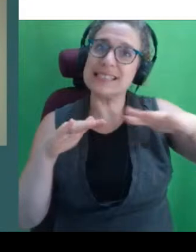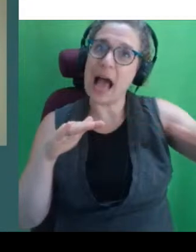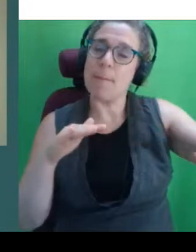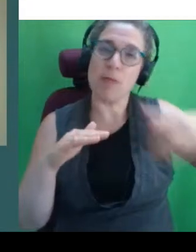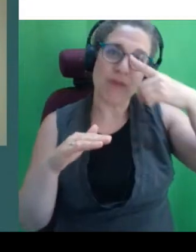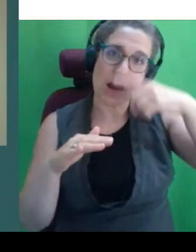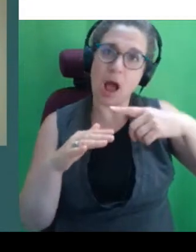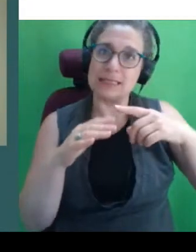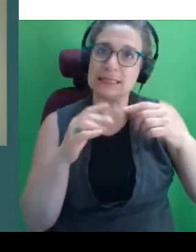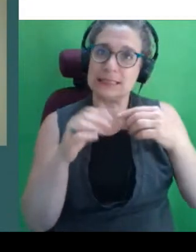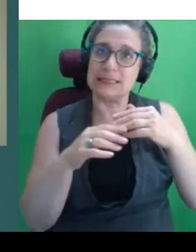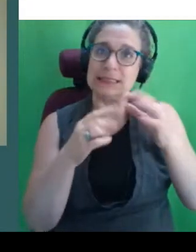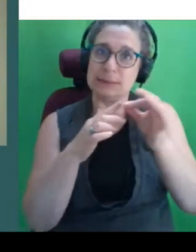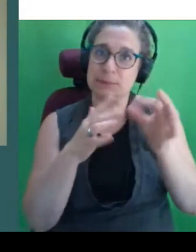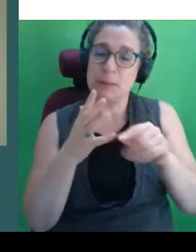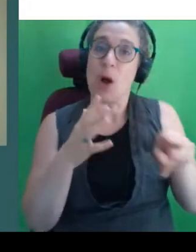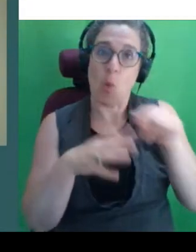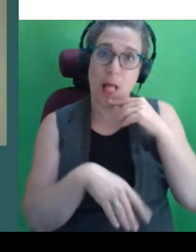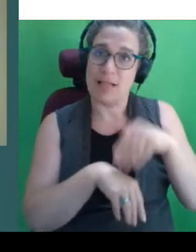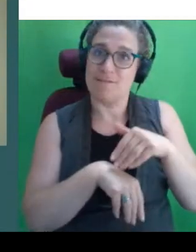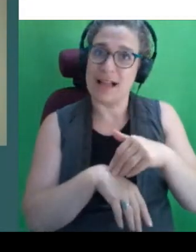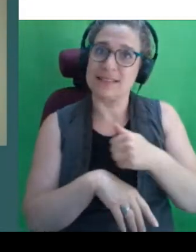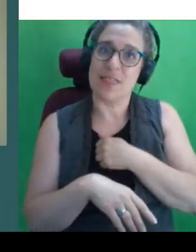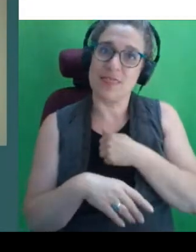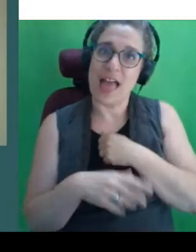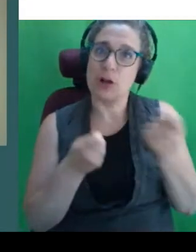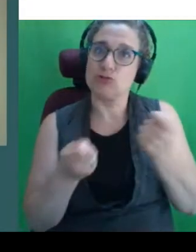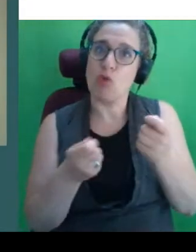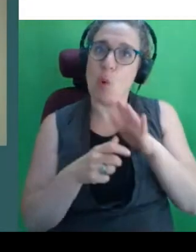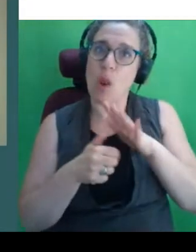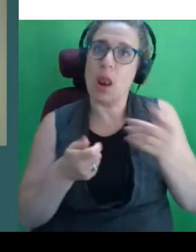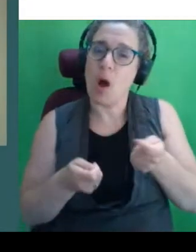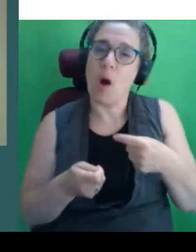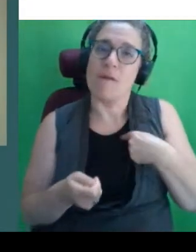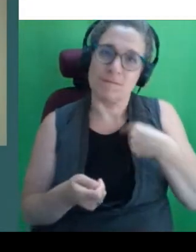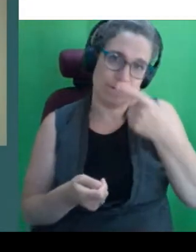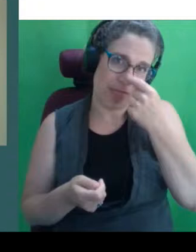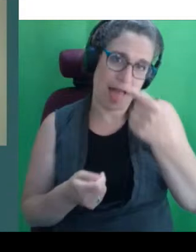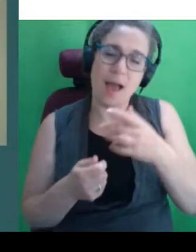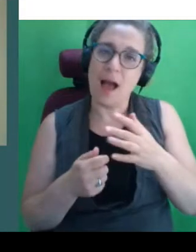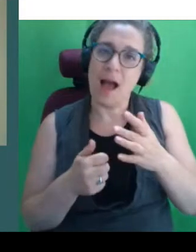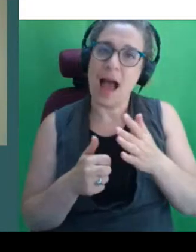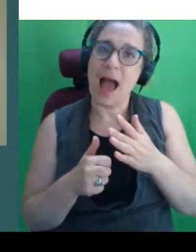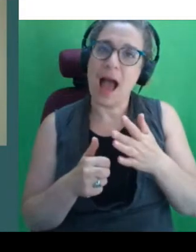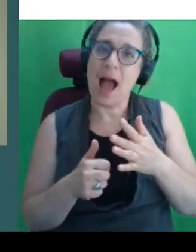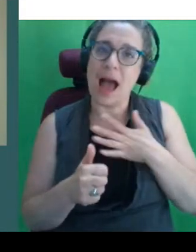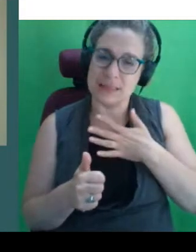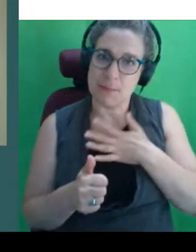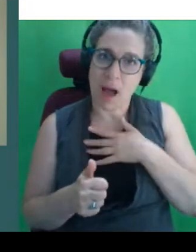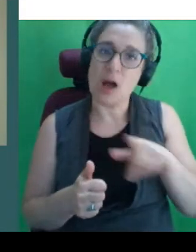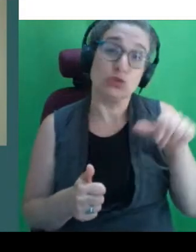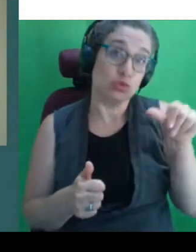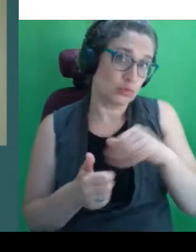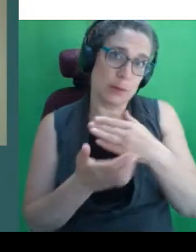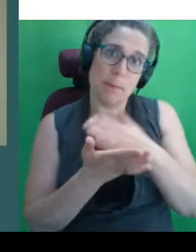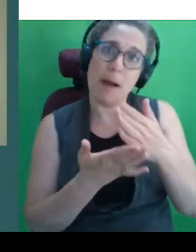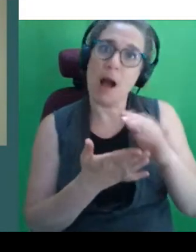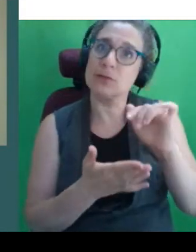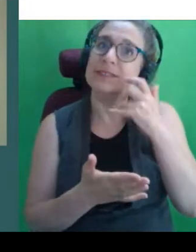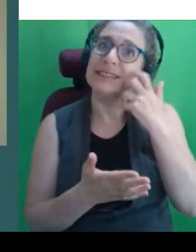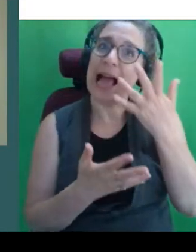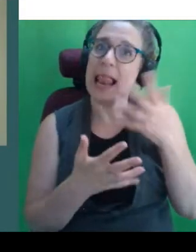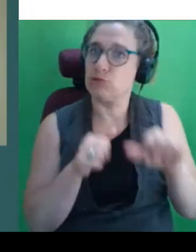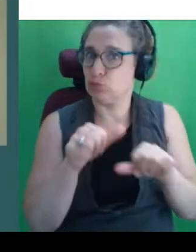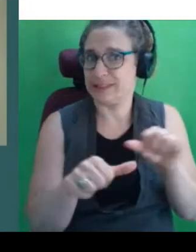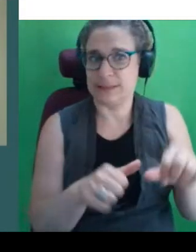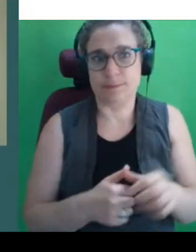their asthma control. So it should be something that's part of your day-to-day routine. Thank you. And